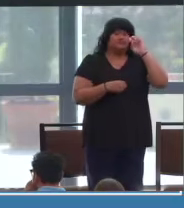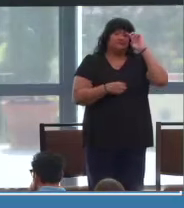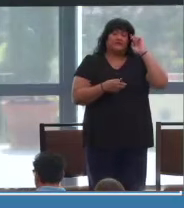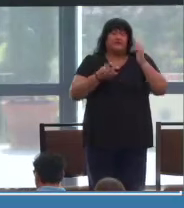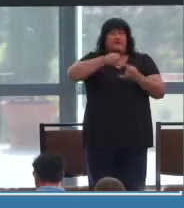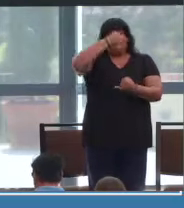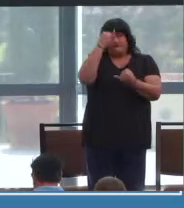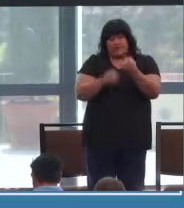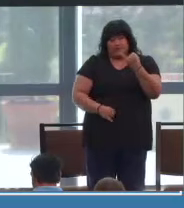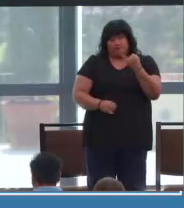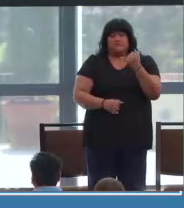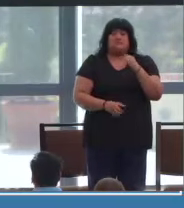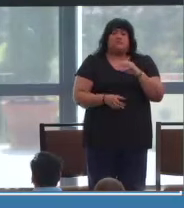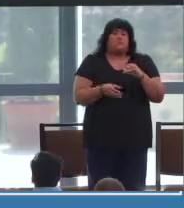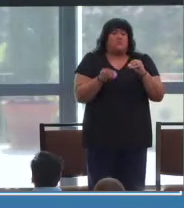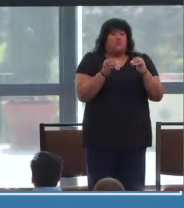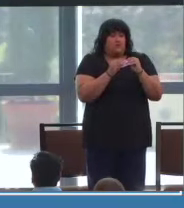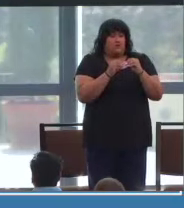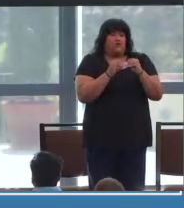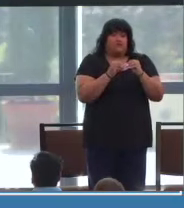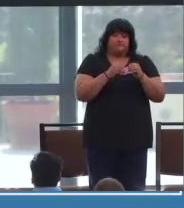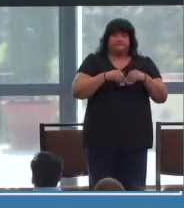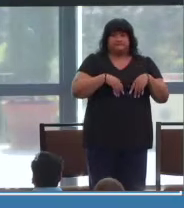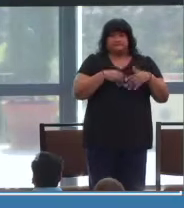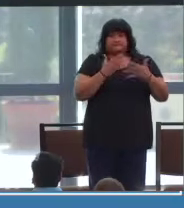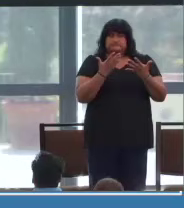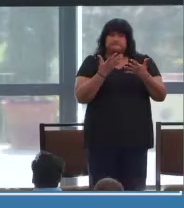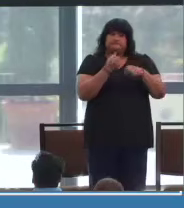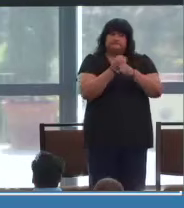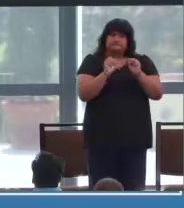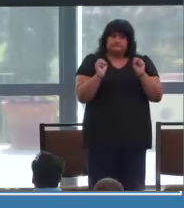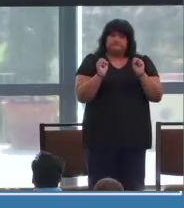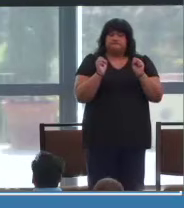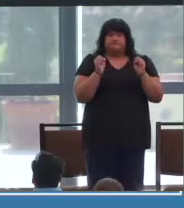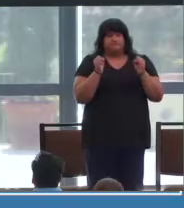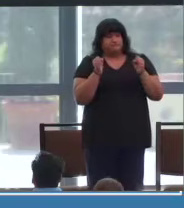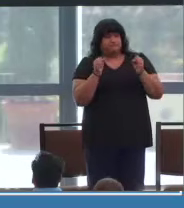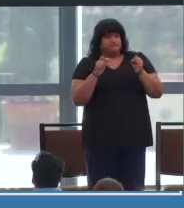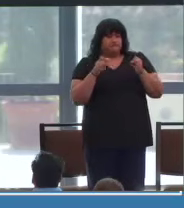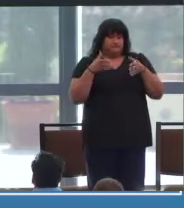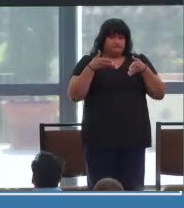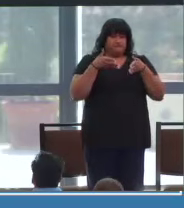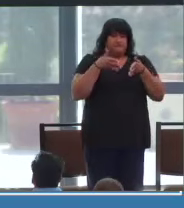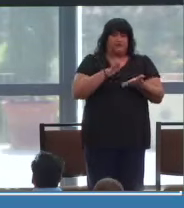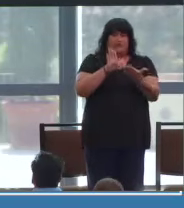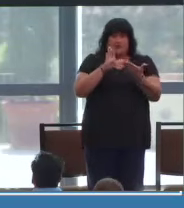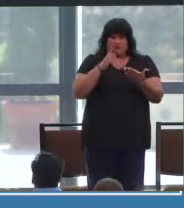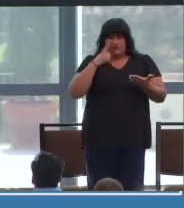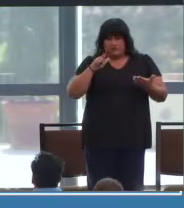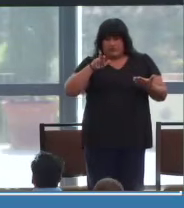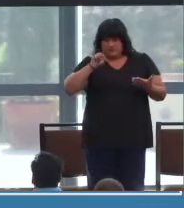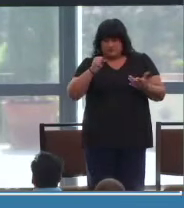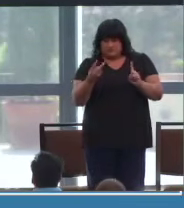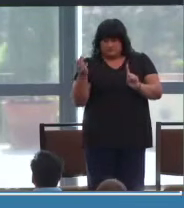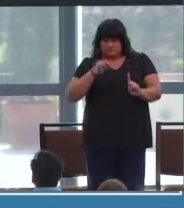then finally, some of the more barrier methods. Certainly it's safe from a lupus perspective. They won't cause any flares, but it's important